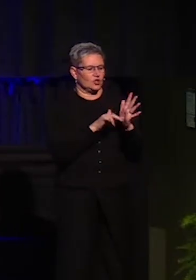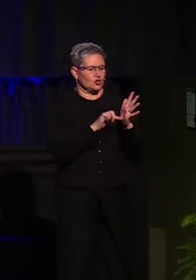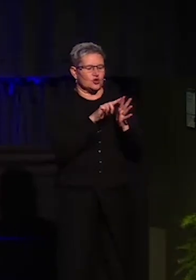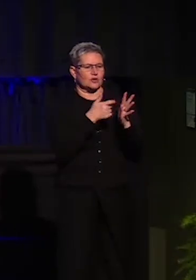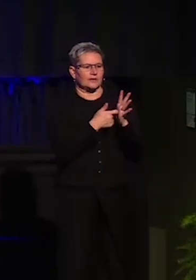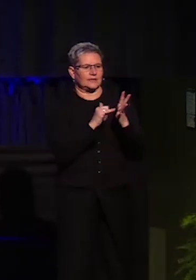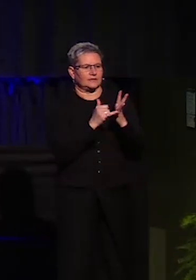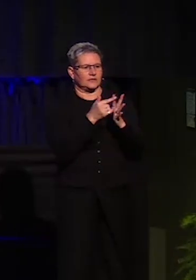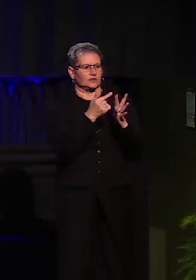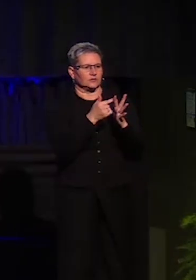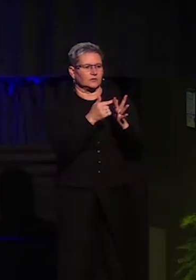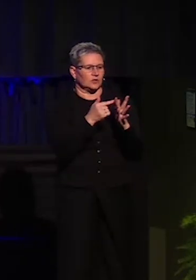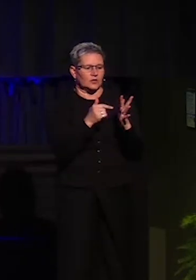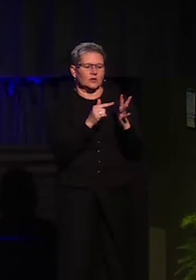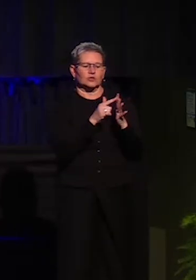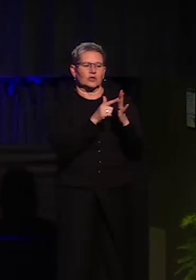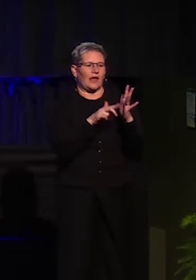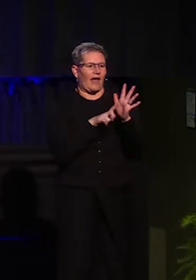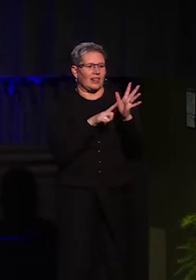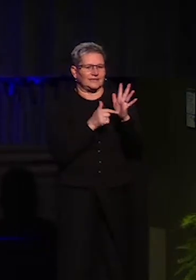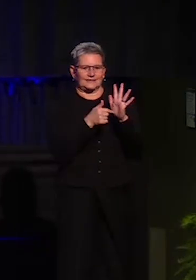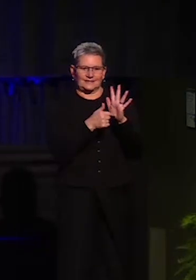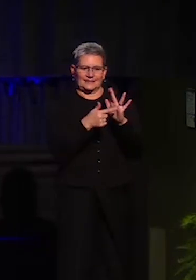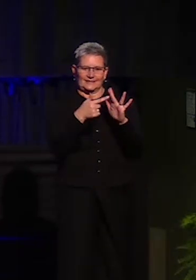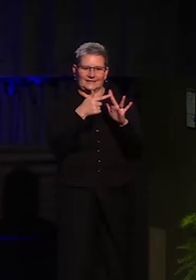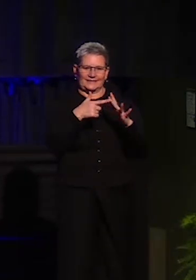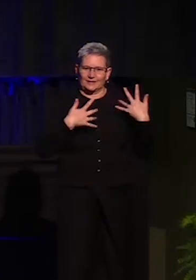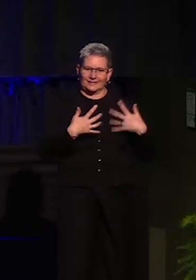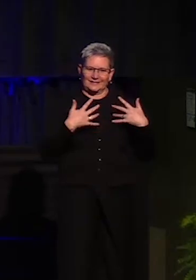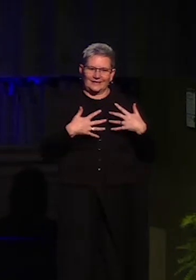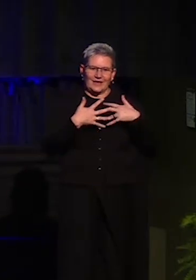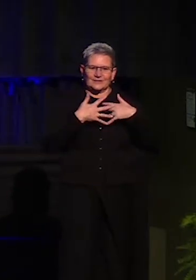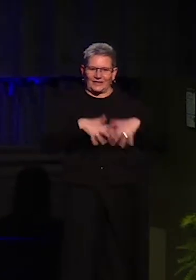intersectionality plays a really big part of accessibility.